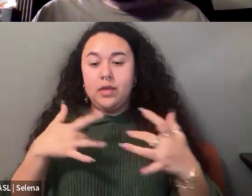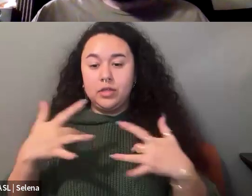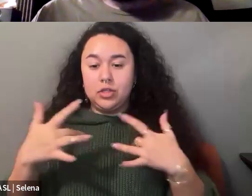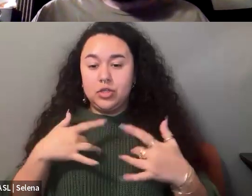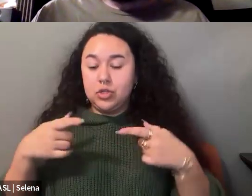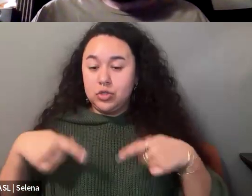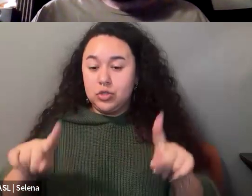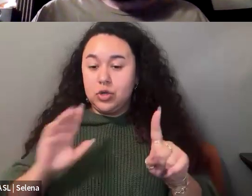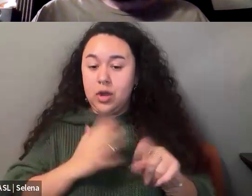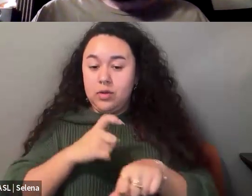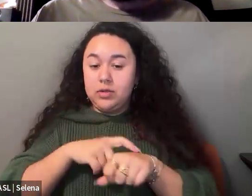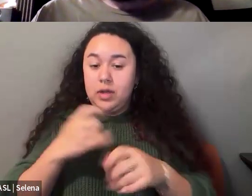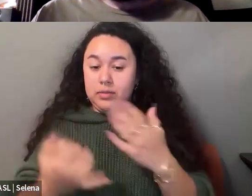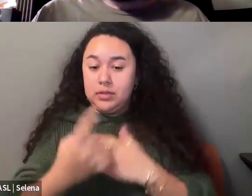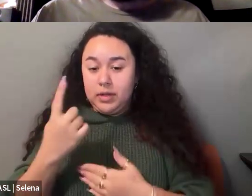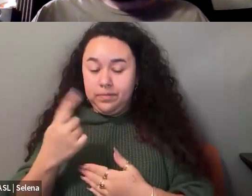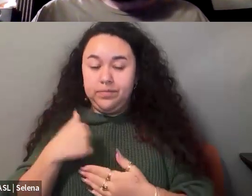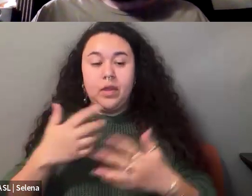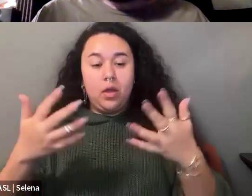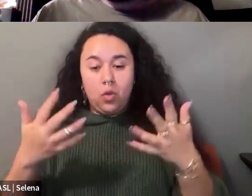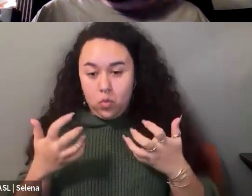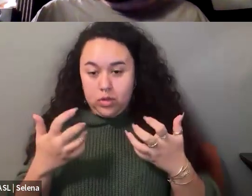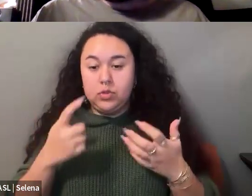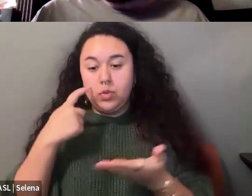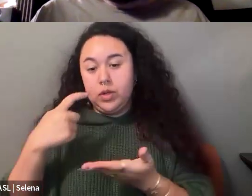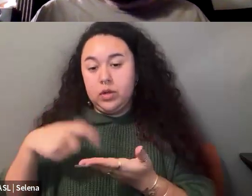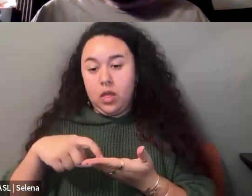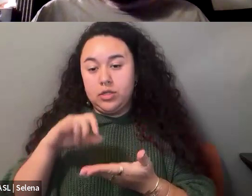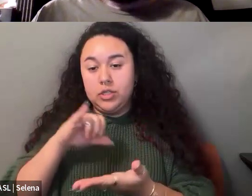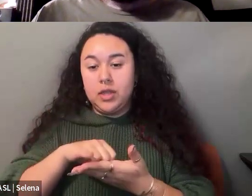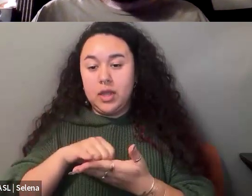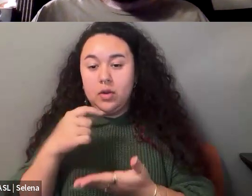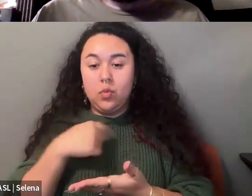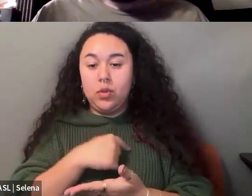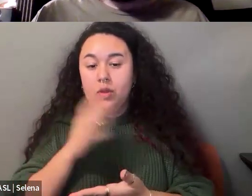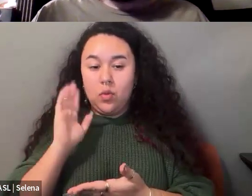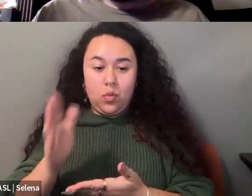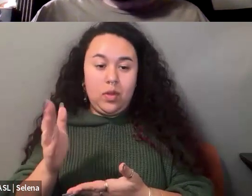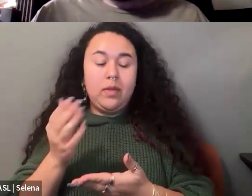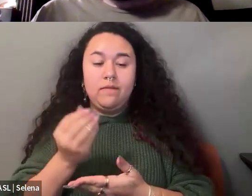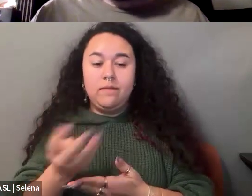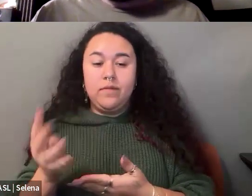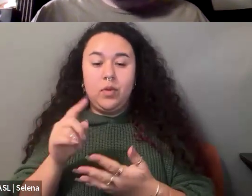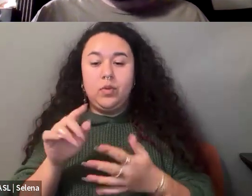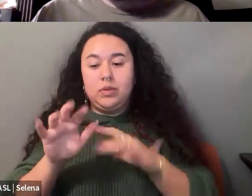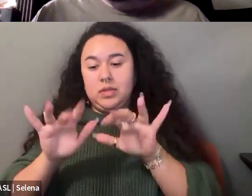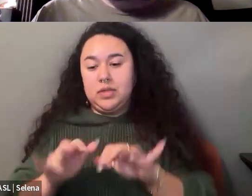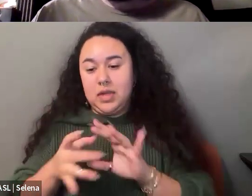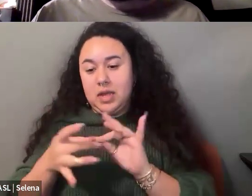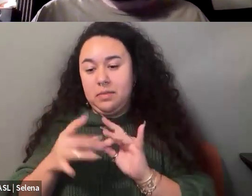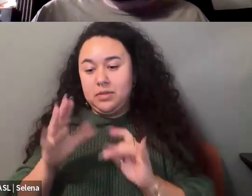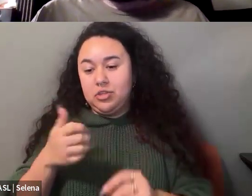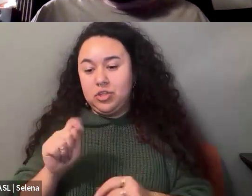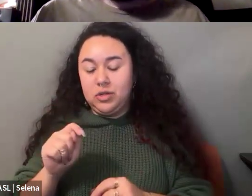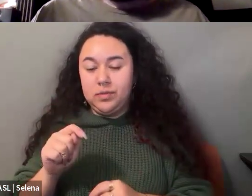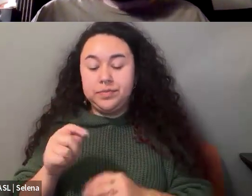Throughout our time today, I want to acknowledge that we will be putting a few things in the chat that